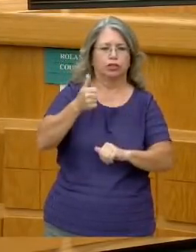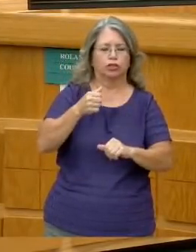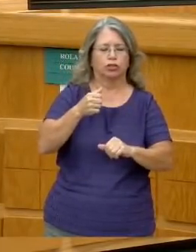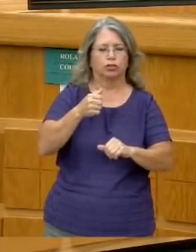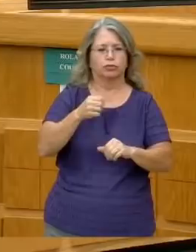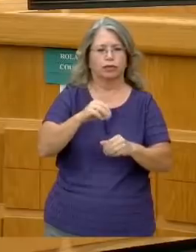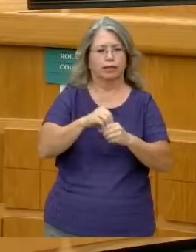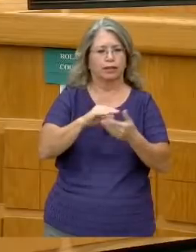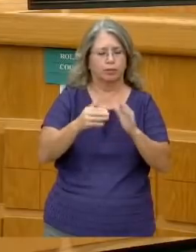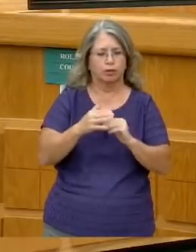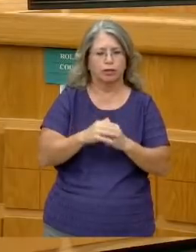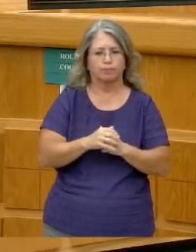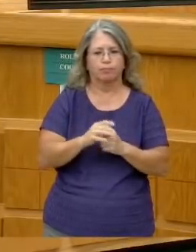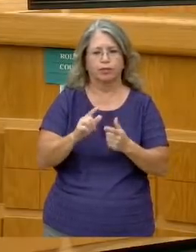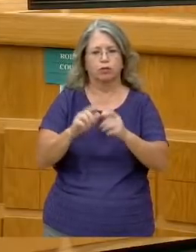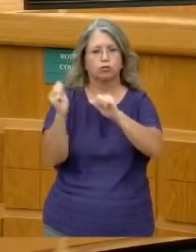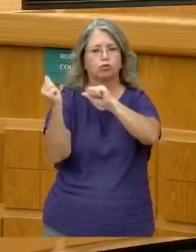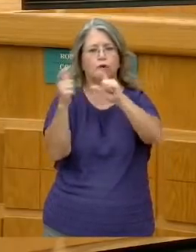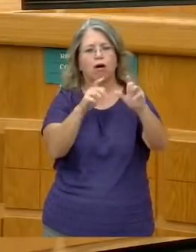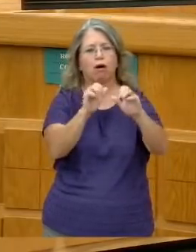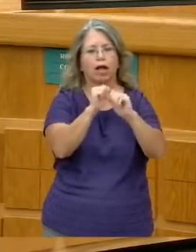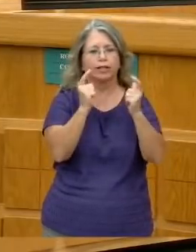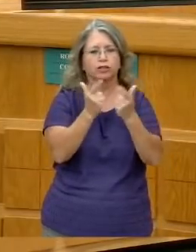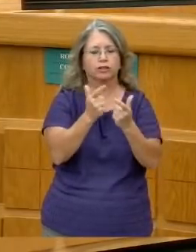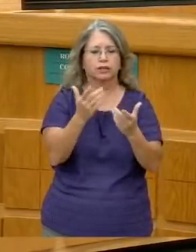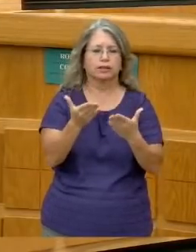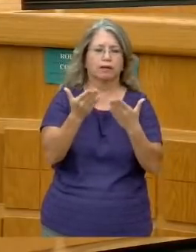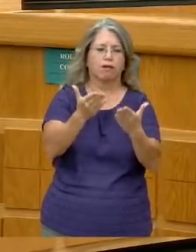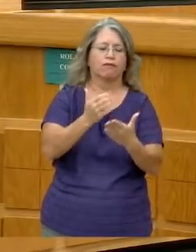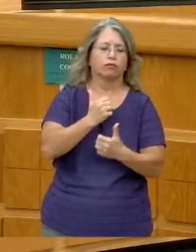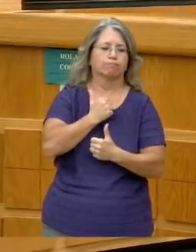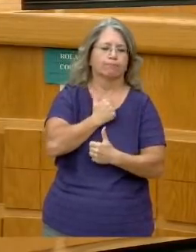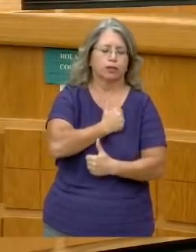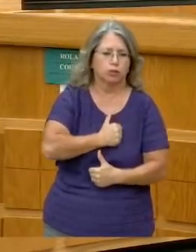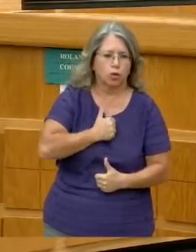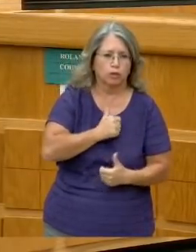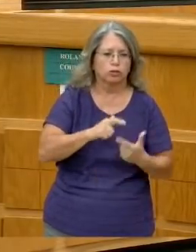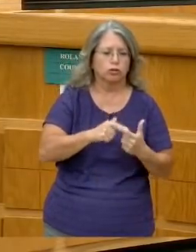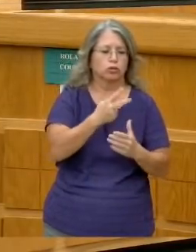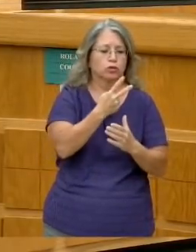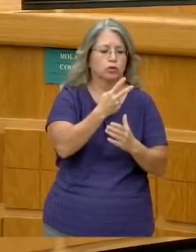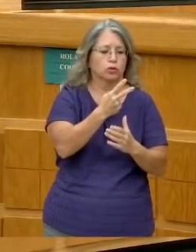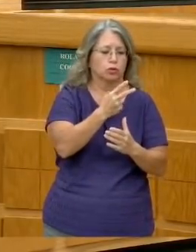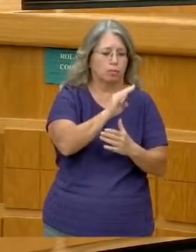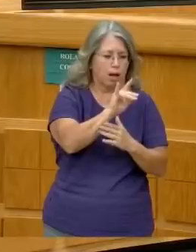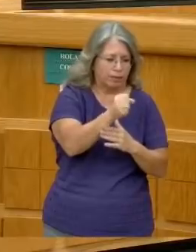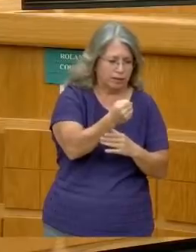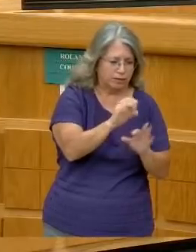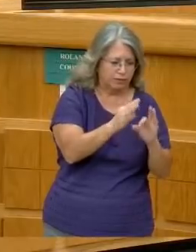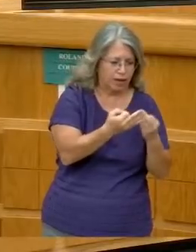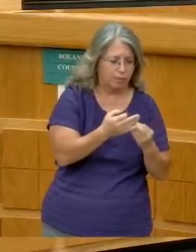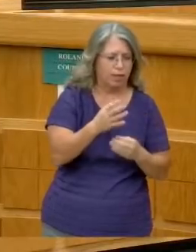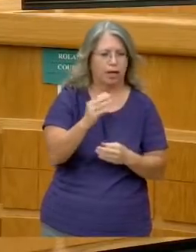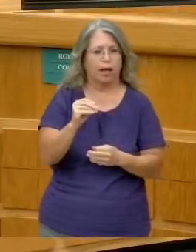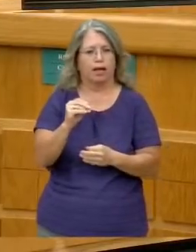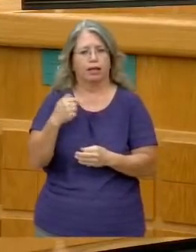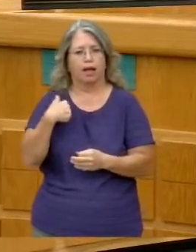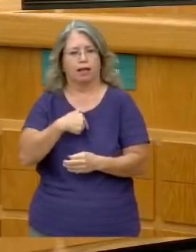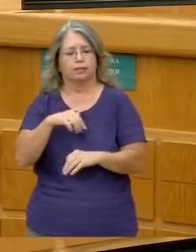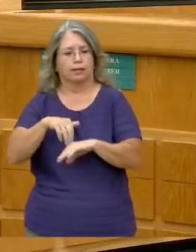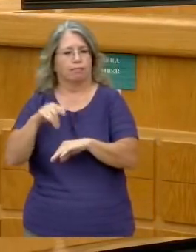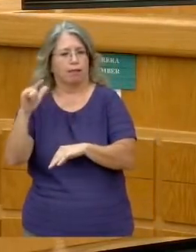all the agencies that have offered condolences to both Bobby's family and the airport community, we thank